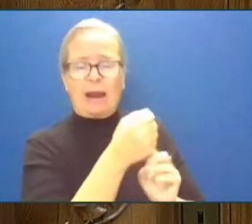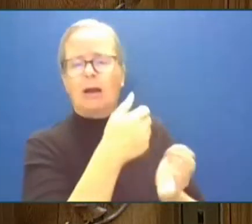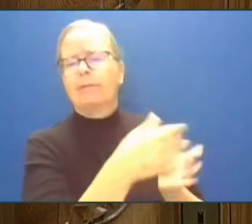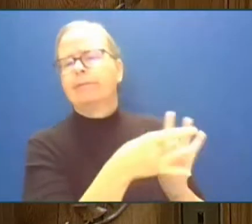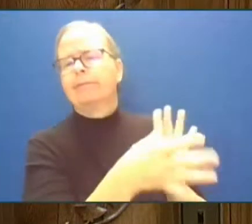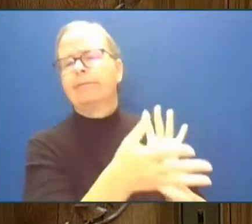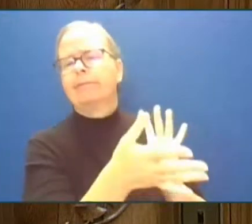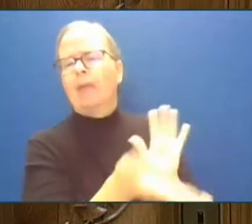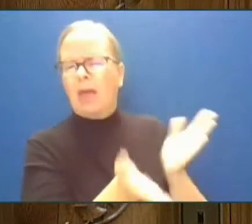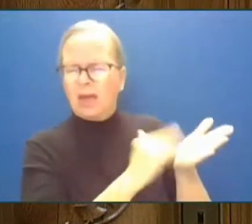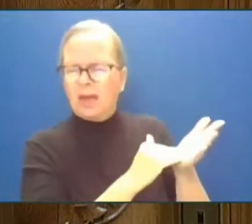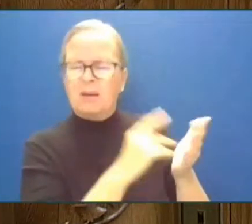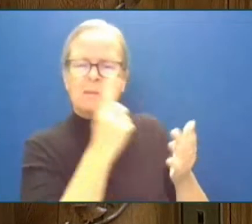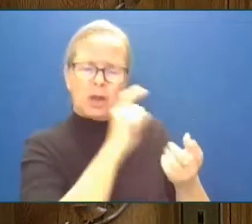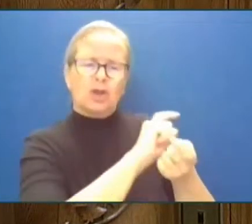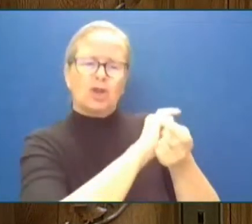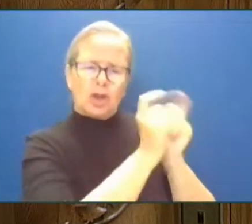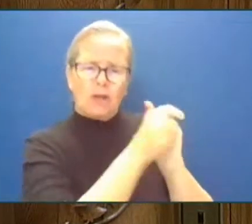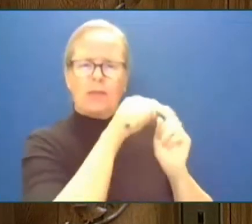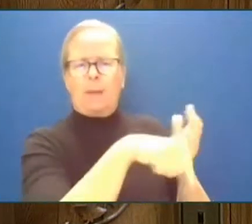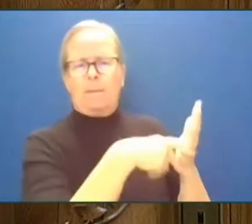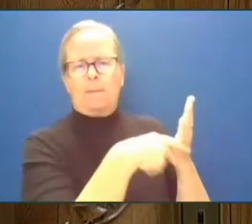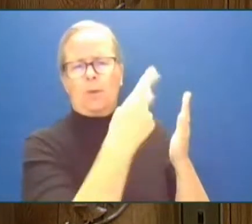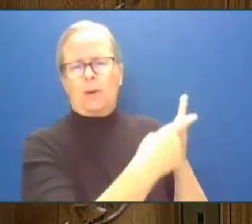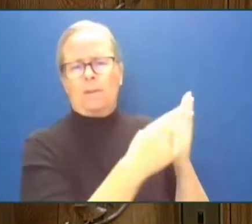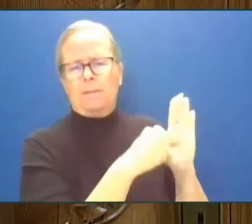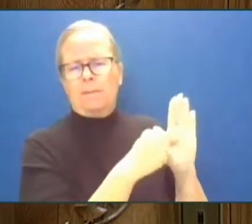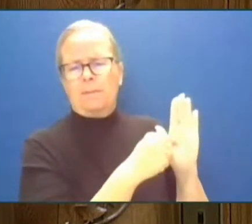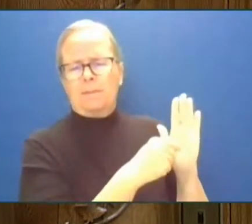Attorney General. Thank you.